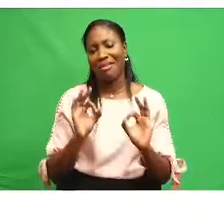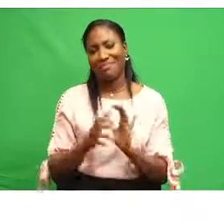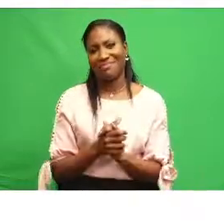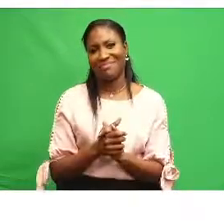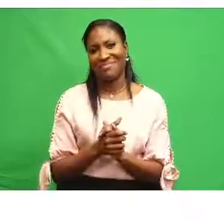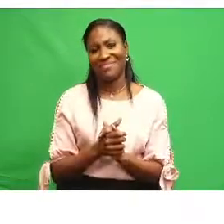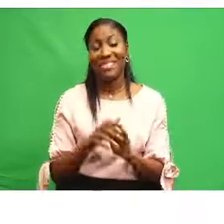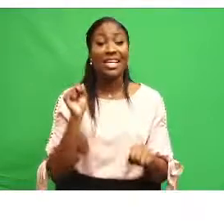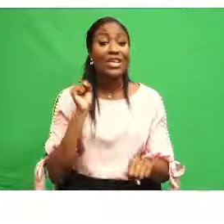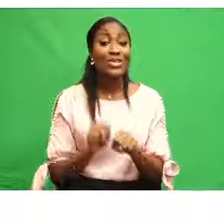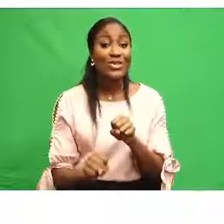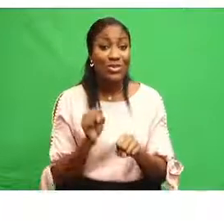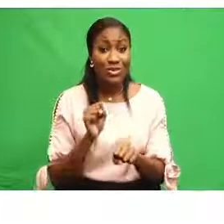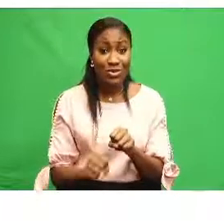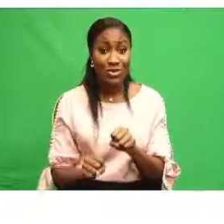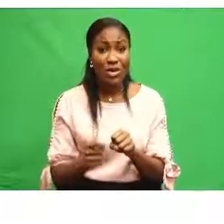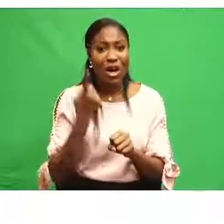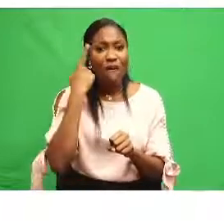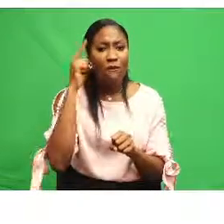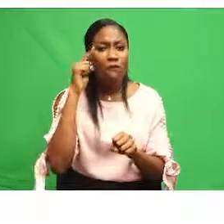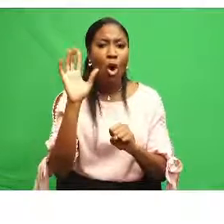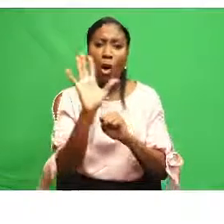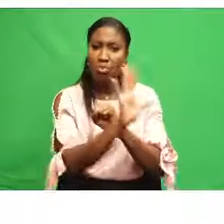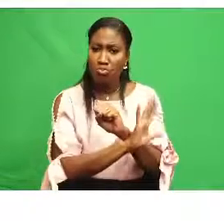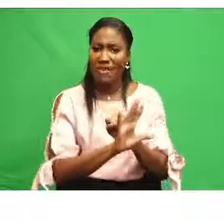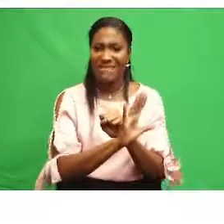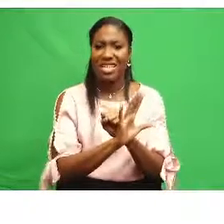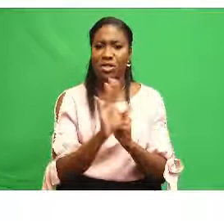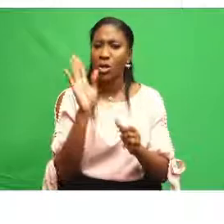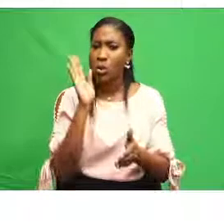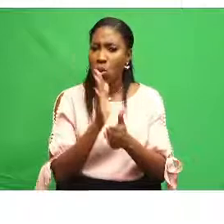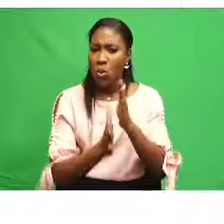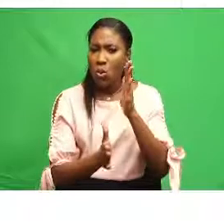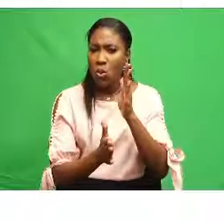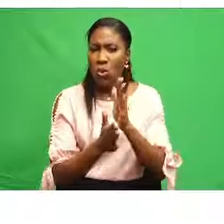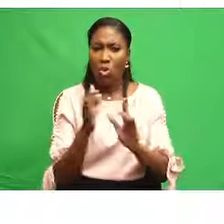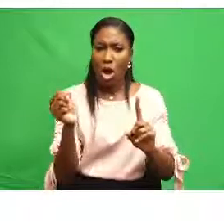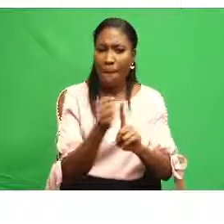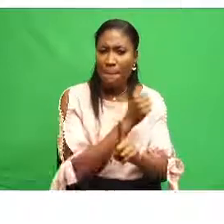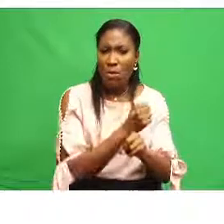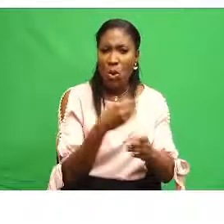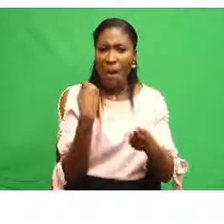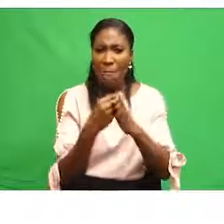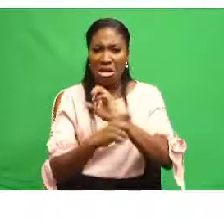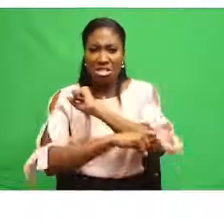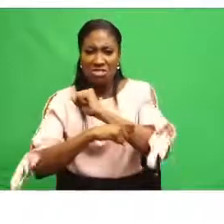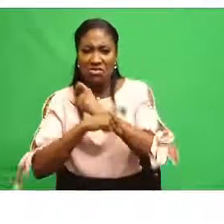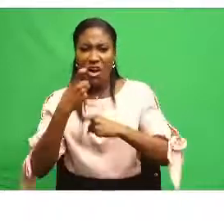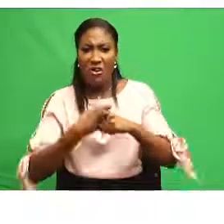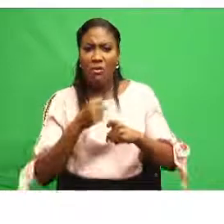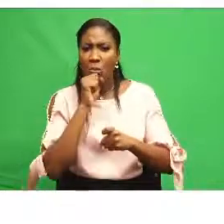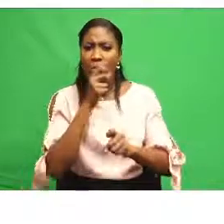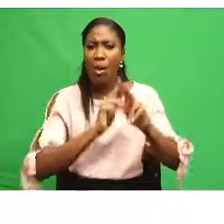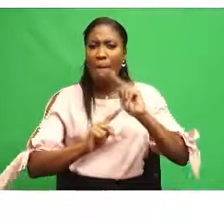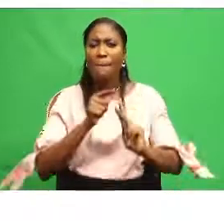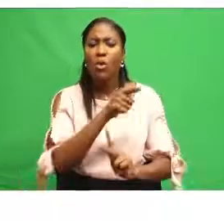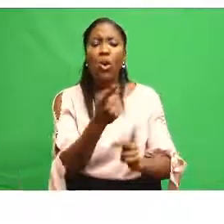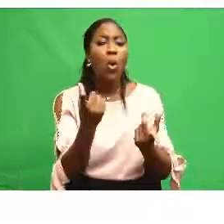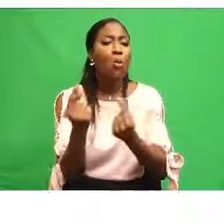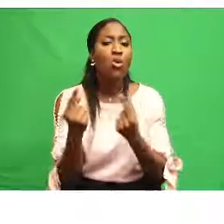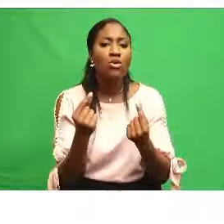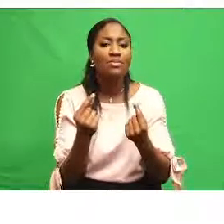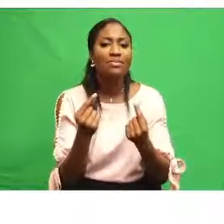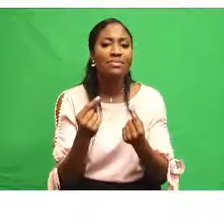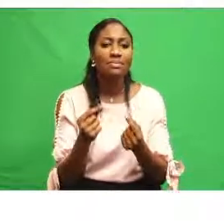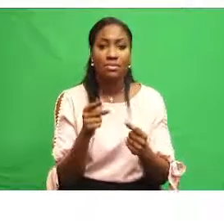So to prevent elder financial abuse, and of course, this list is not exhaustive. Some of the things you can do is as Mr. Thomas said, plan